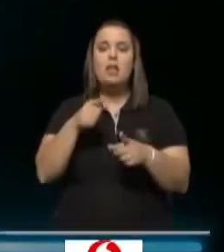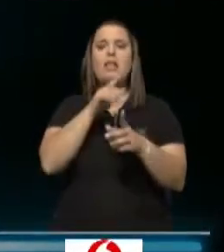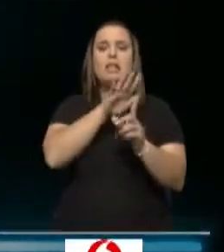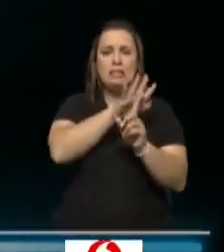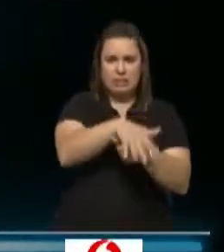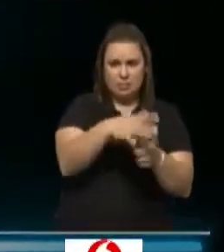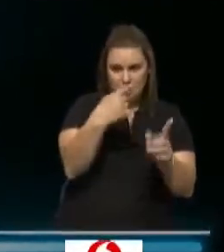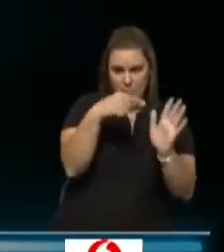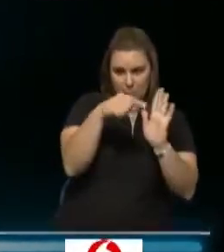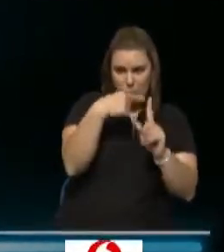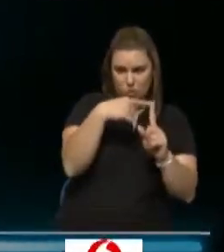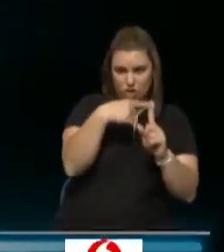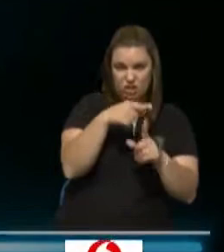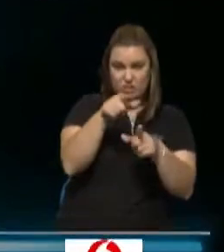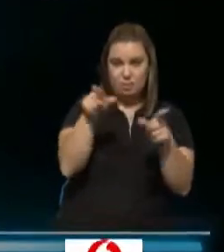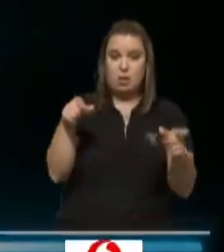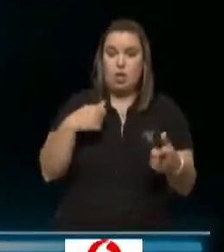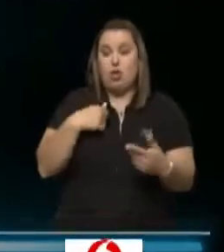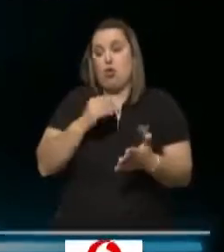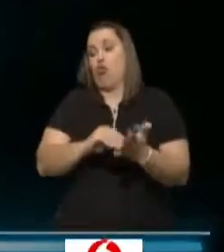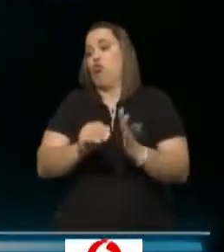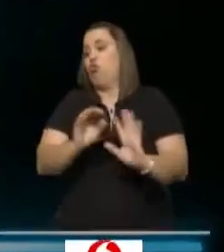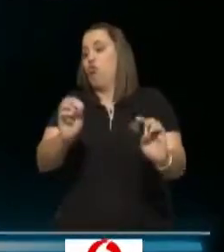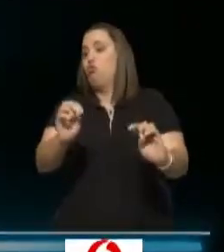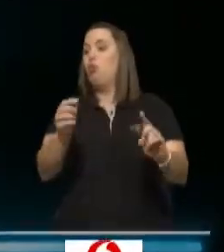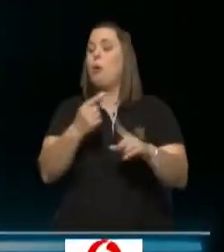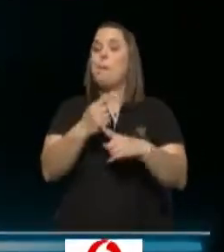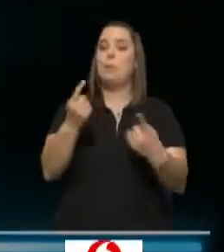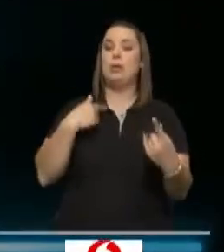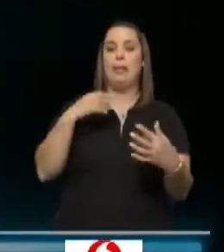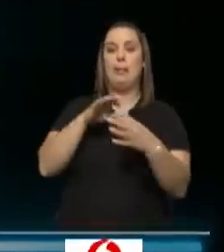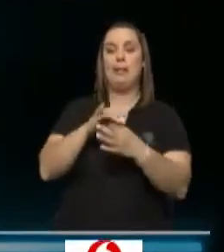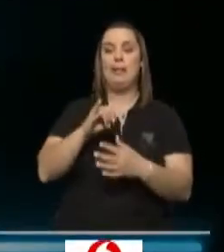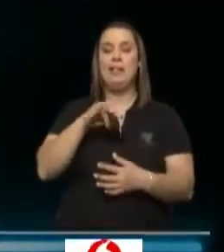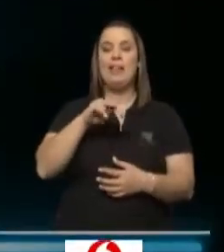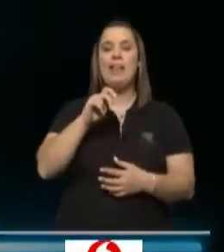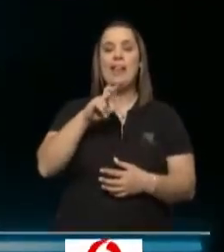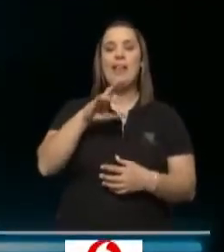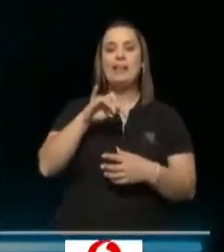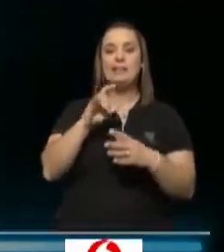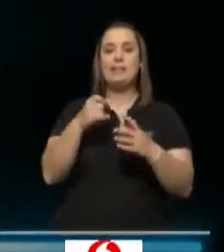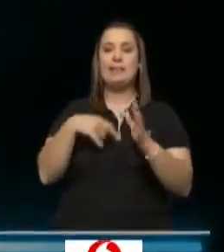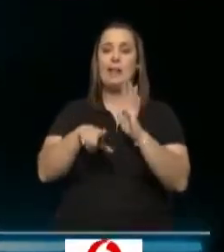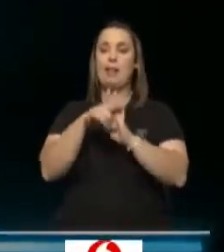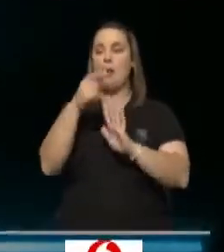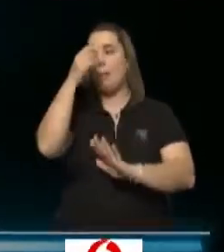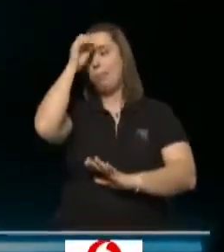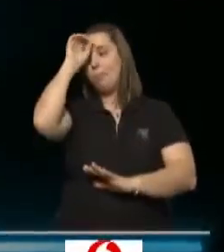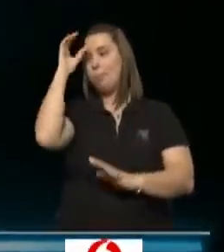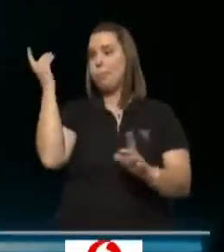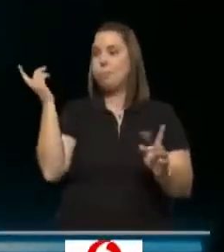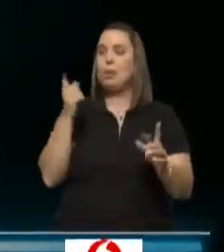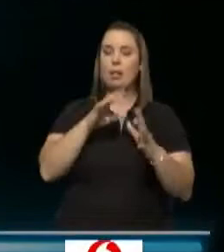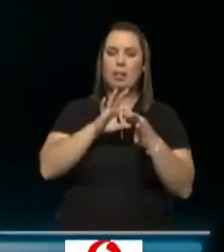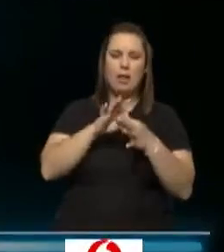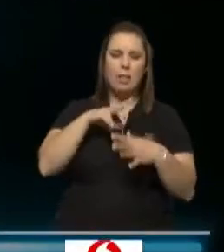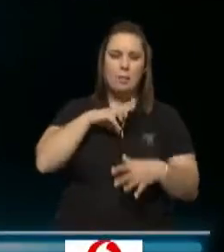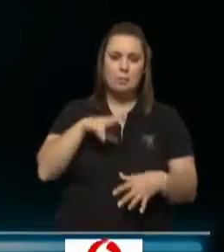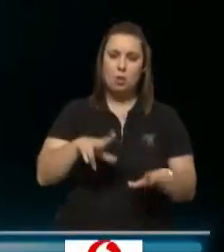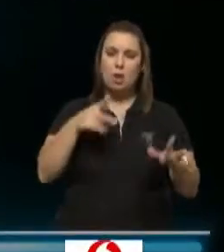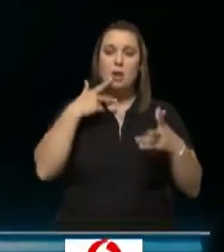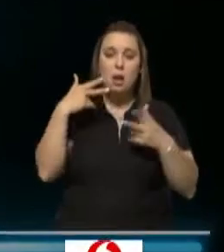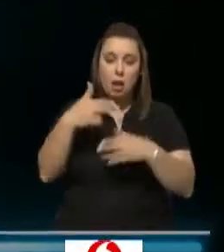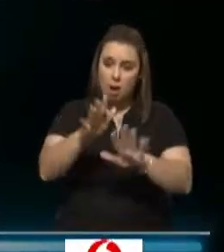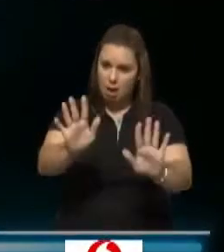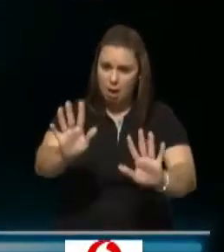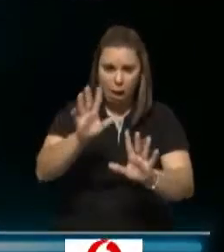how do you justify this discrimination? Well, there is no justification because it has to do with the legislative inertia, not